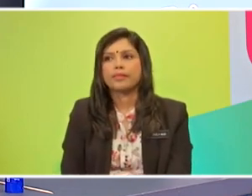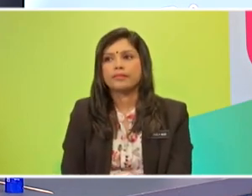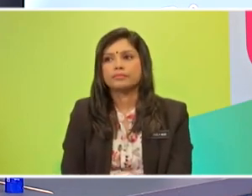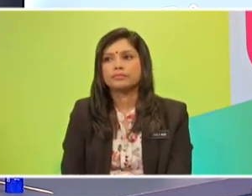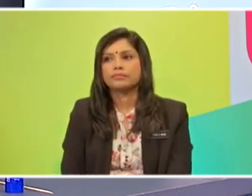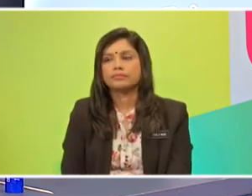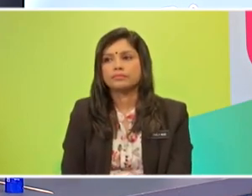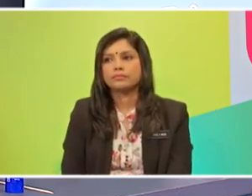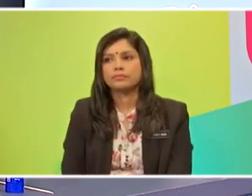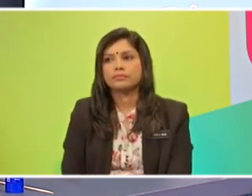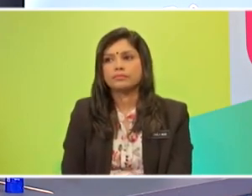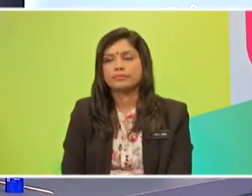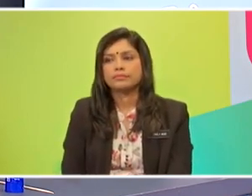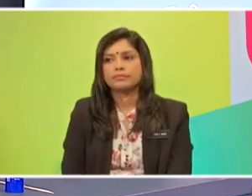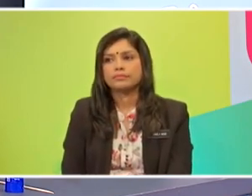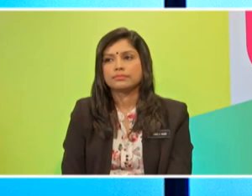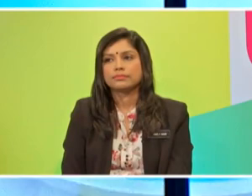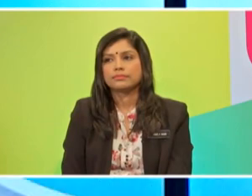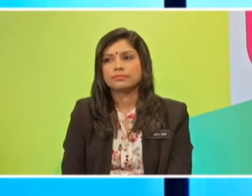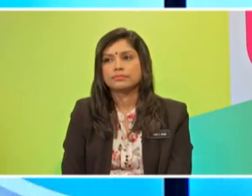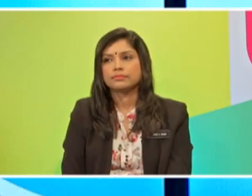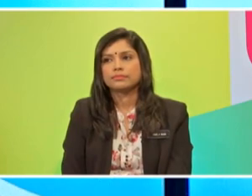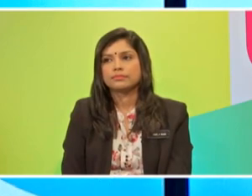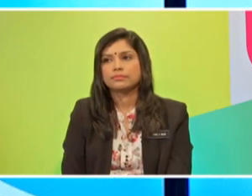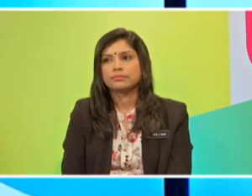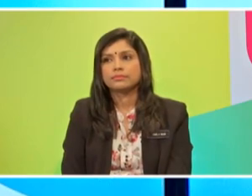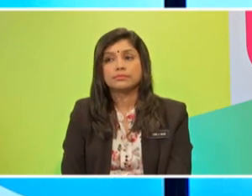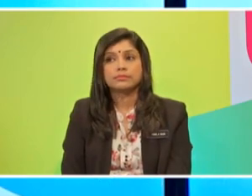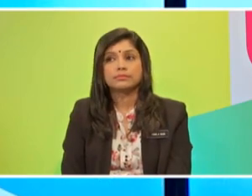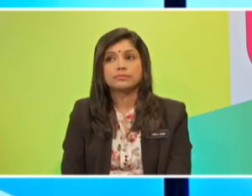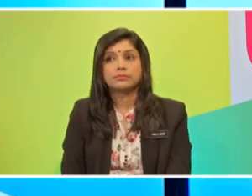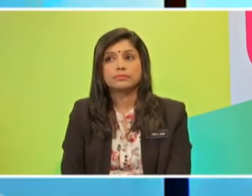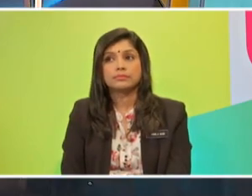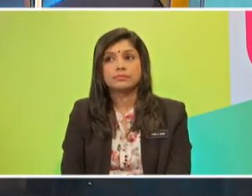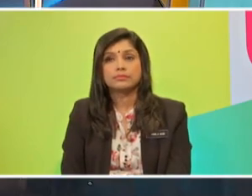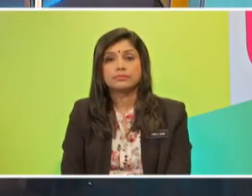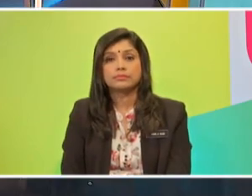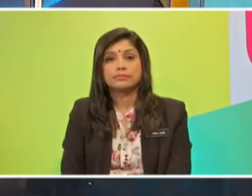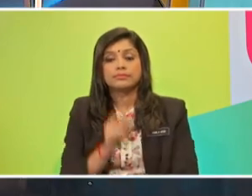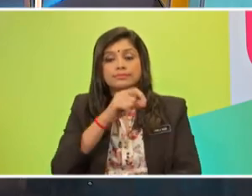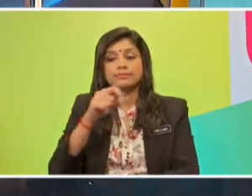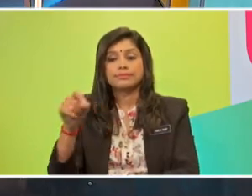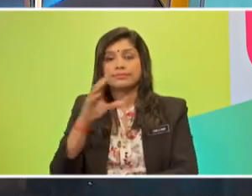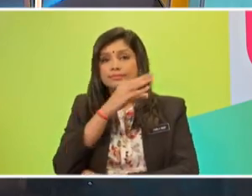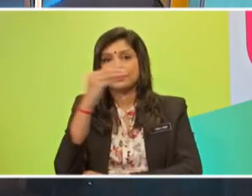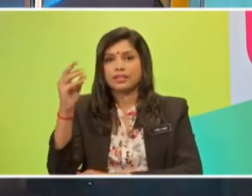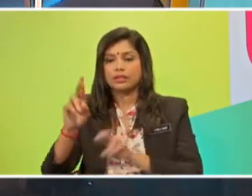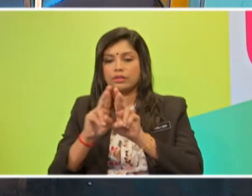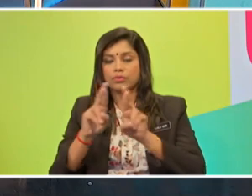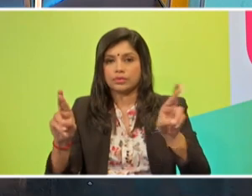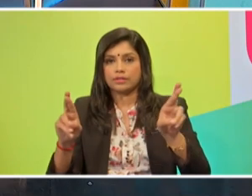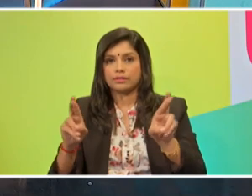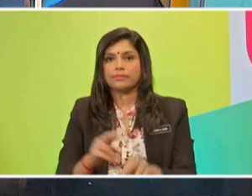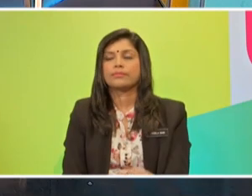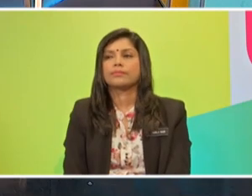on both papers, mm-hmm. okay, take your ruler, take your pencil again. Mm-hmm. We have to divide this paper